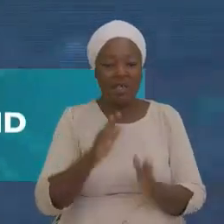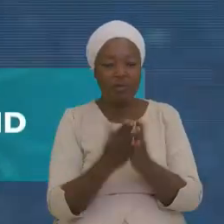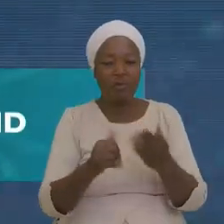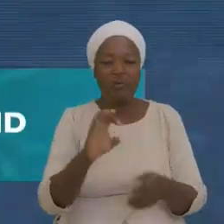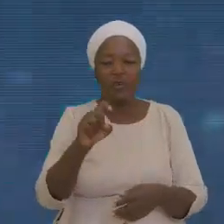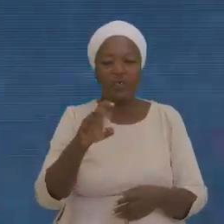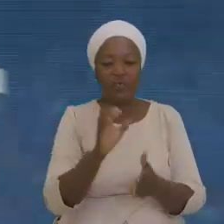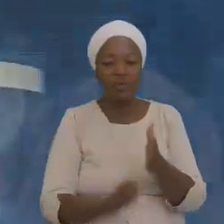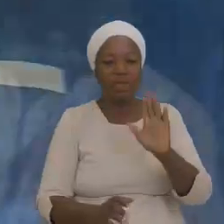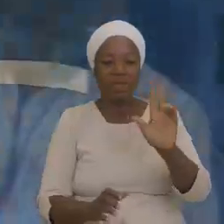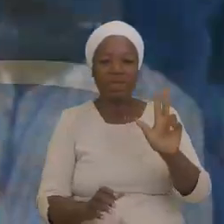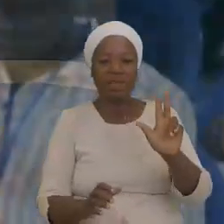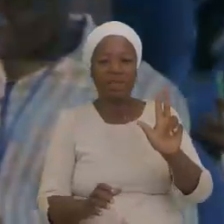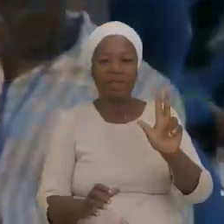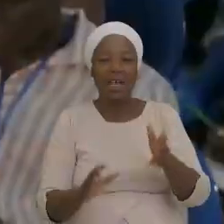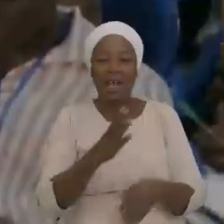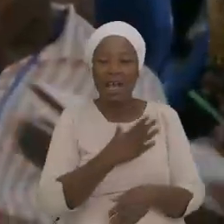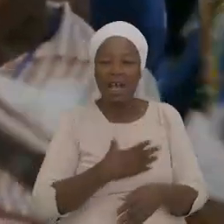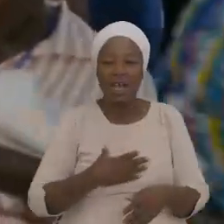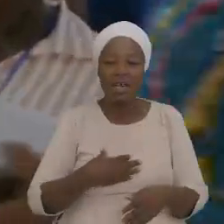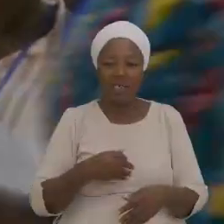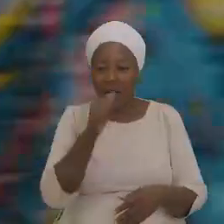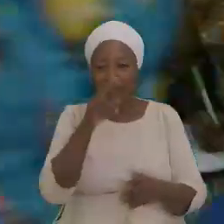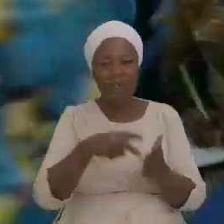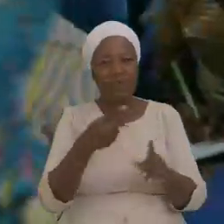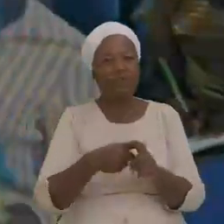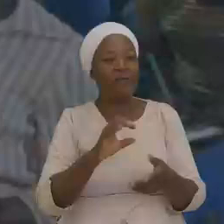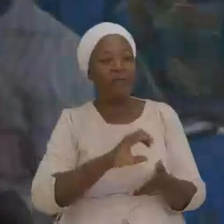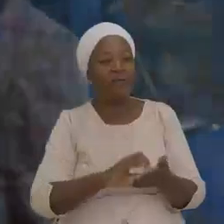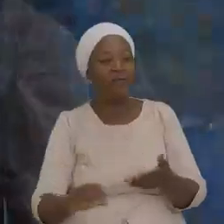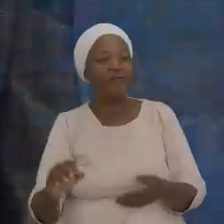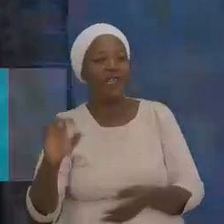3. And I'm reading from verse 7.